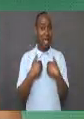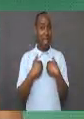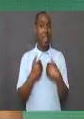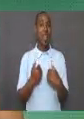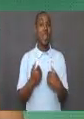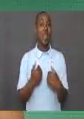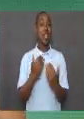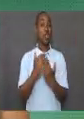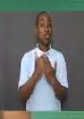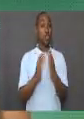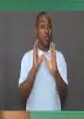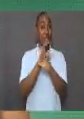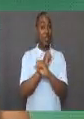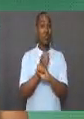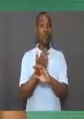conclude this lesson.